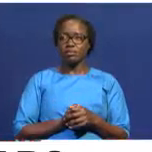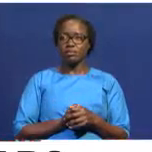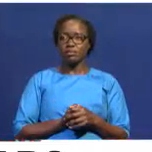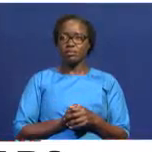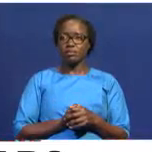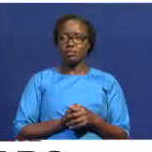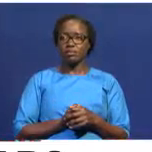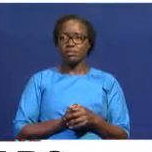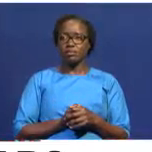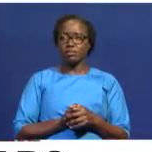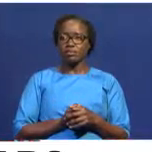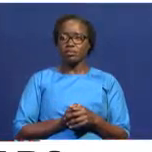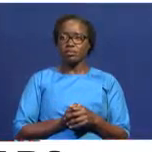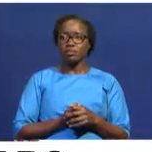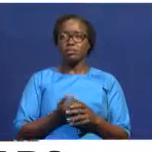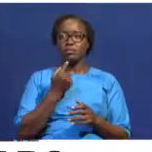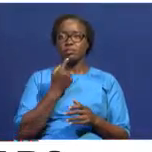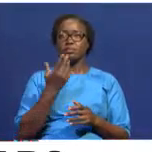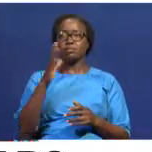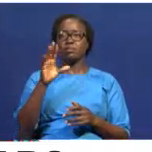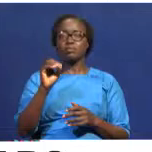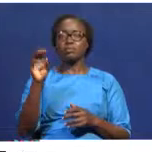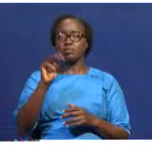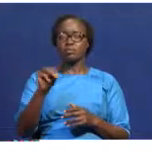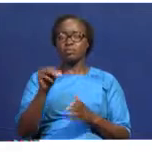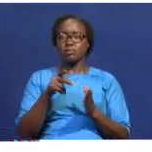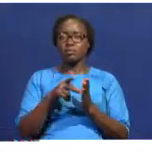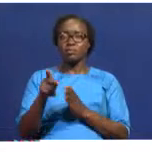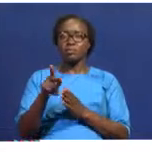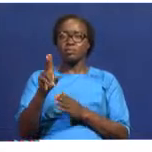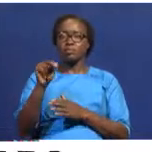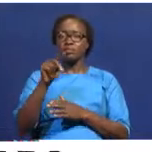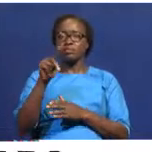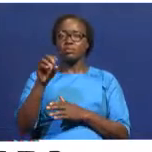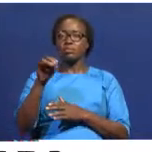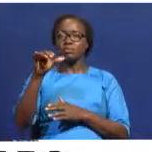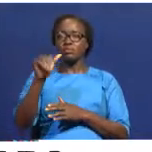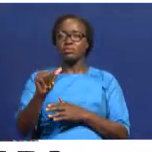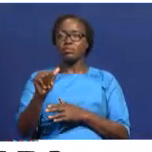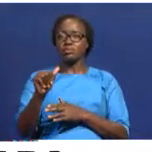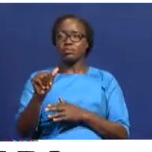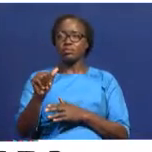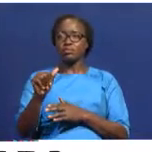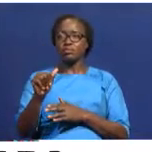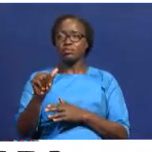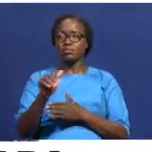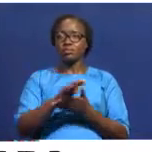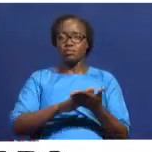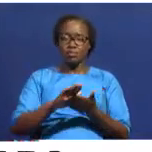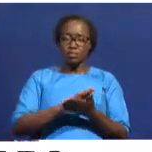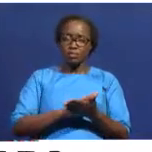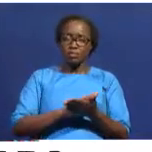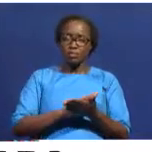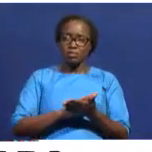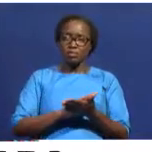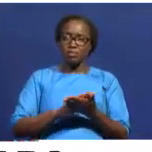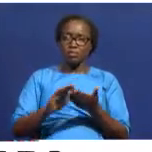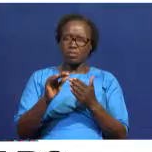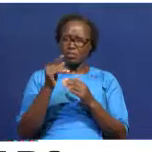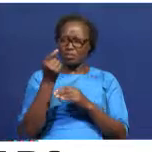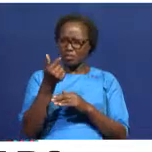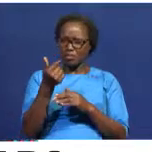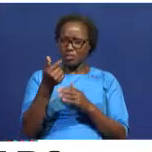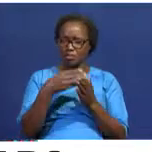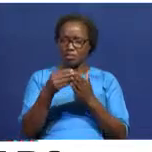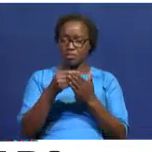We are taking that the 150 million that is paid to Nzoia marks as a benchmark, as the most minimal